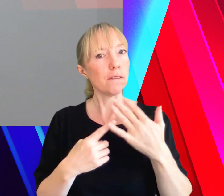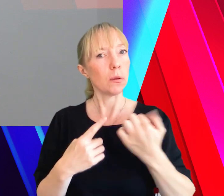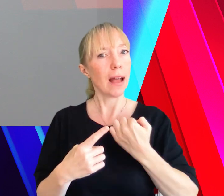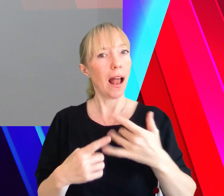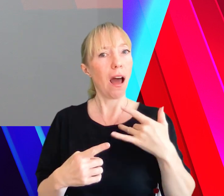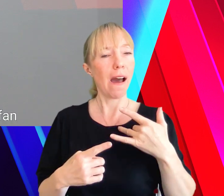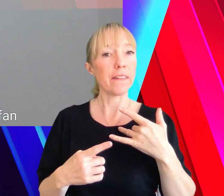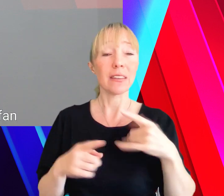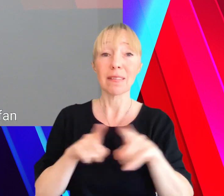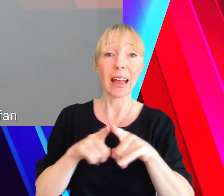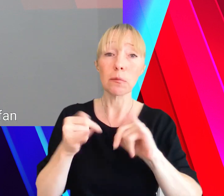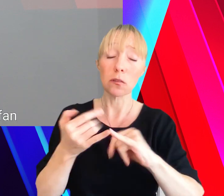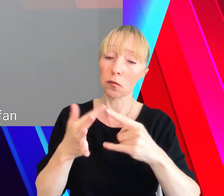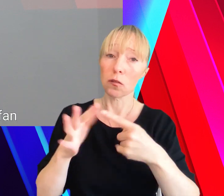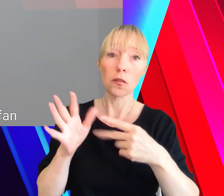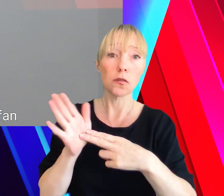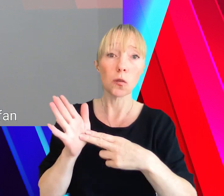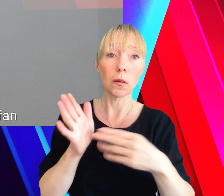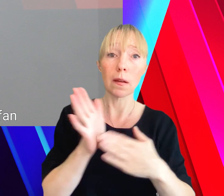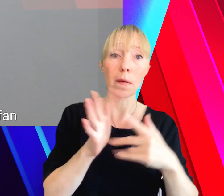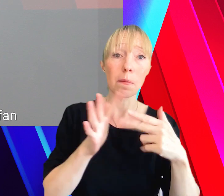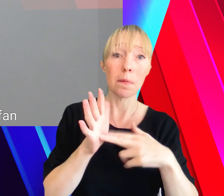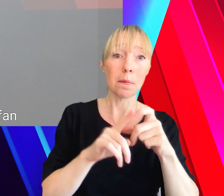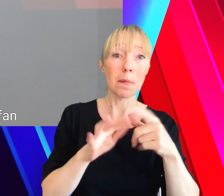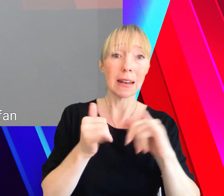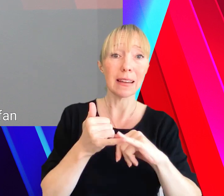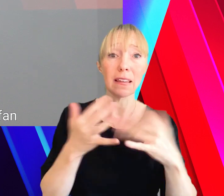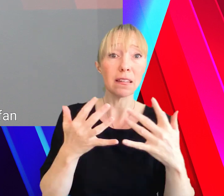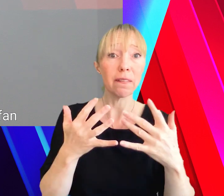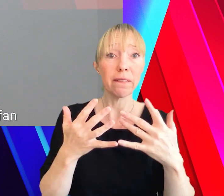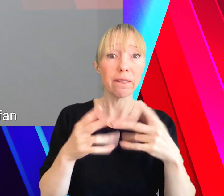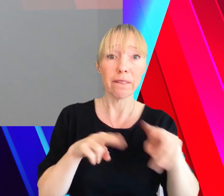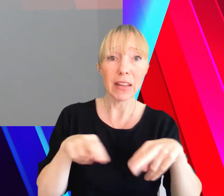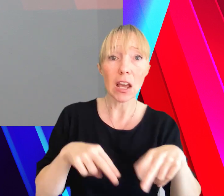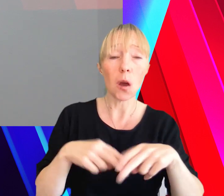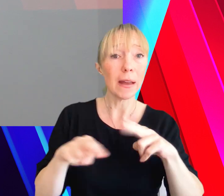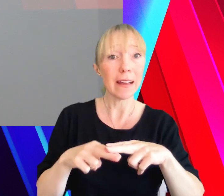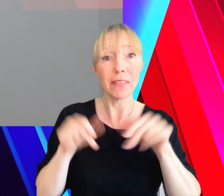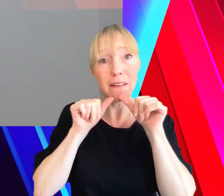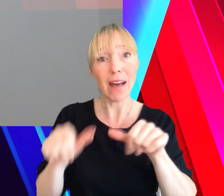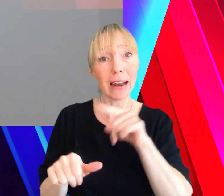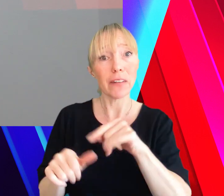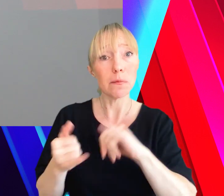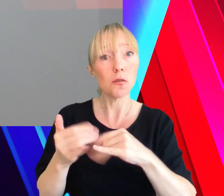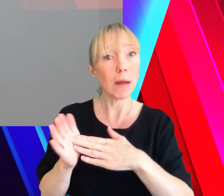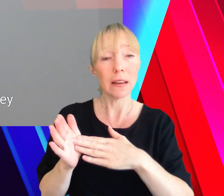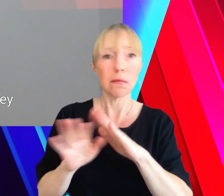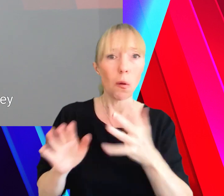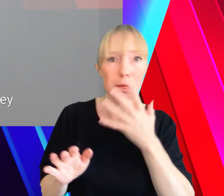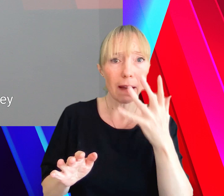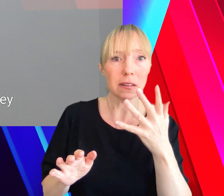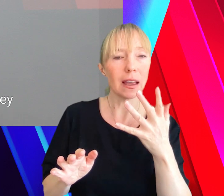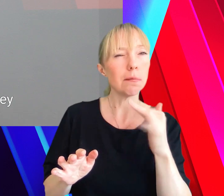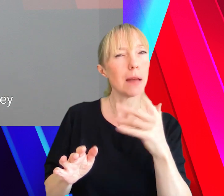that, like even that with the Shawn Mendes video, like if you understand that if someone is a fan of Shawn Mendes, like it's not an embarrassing thing. It's like maybe